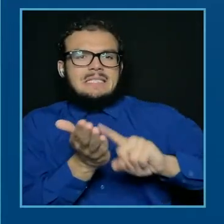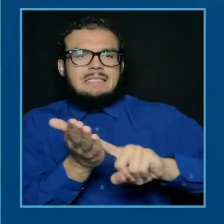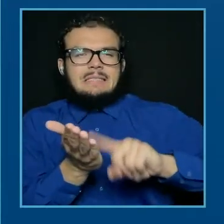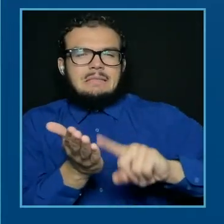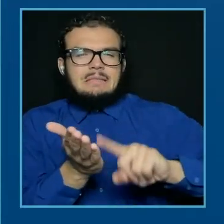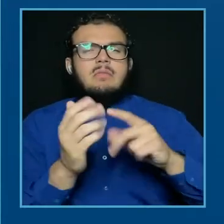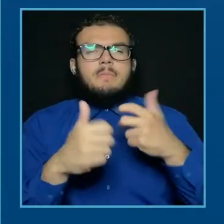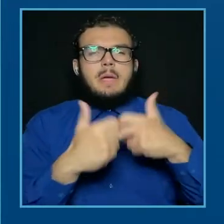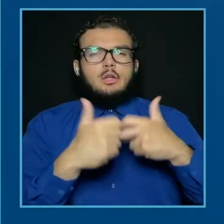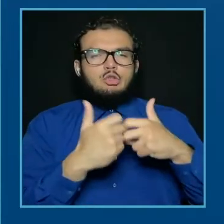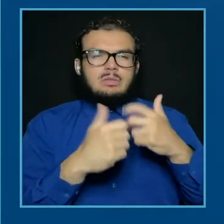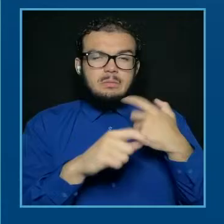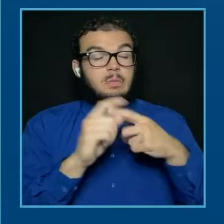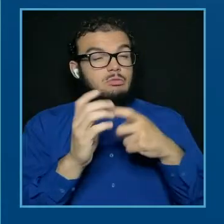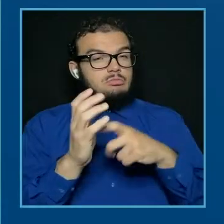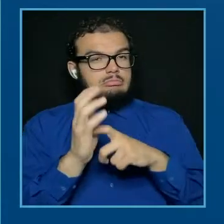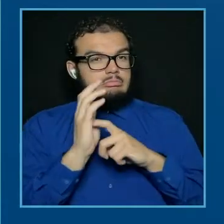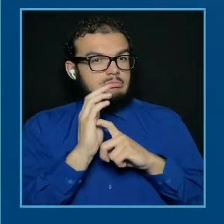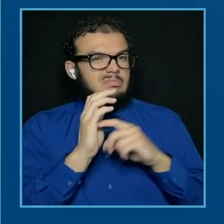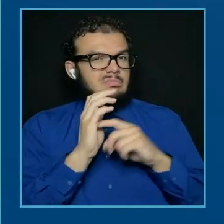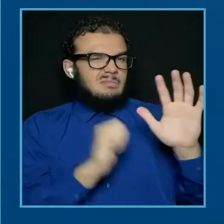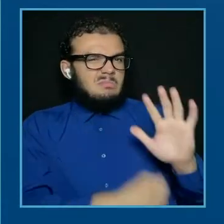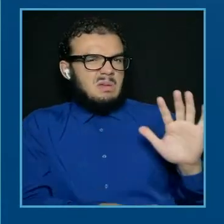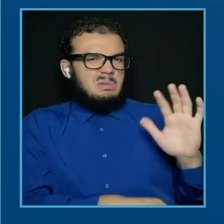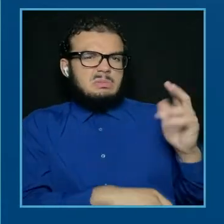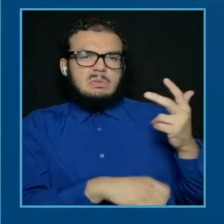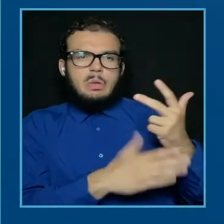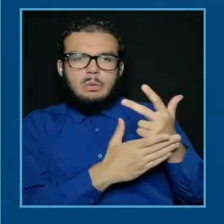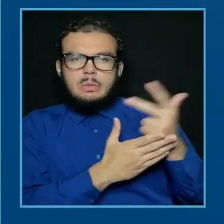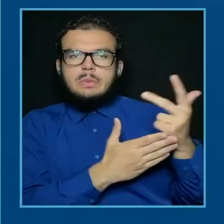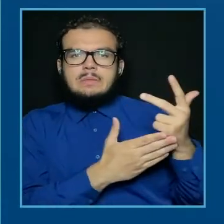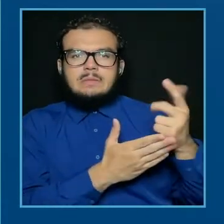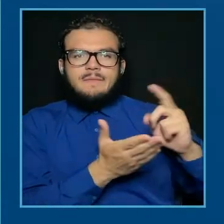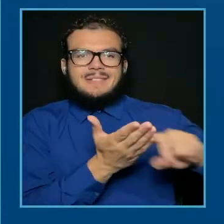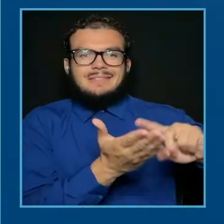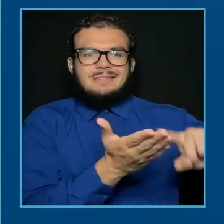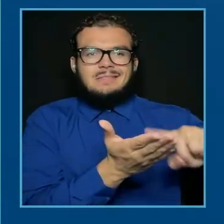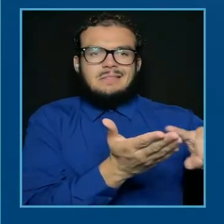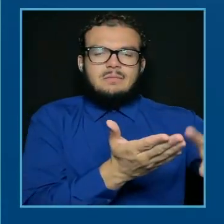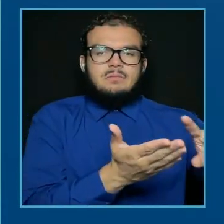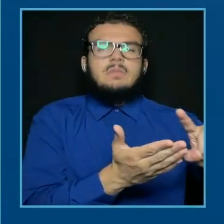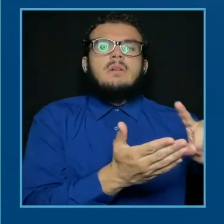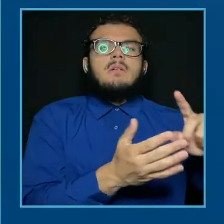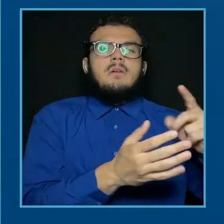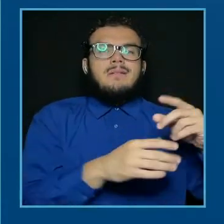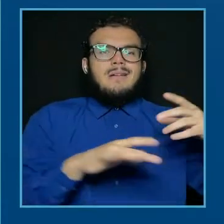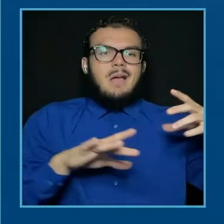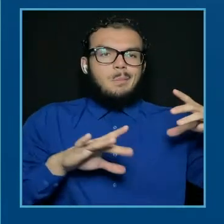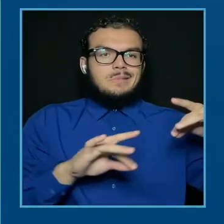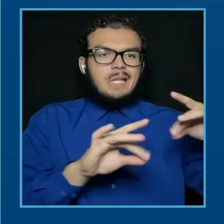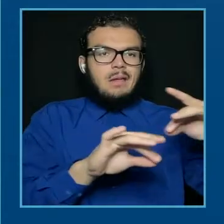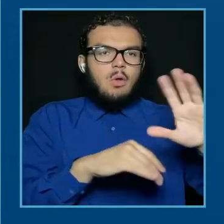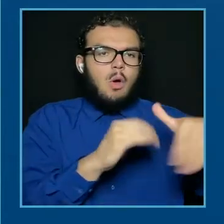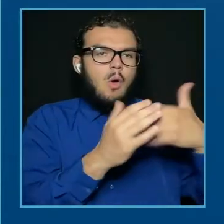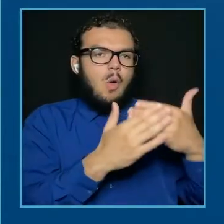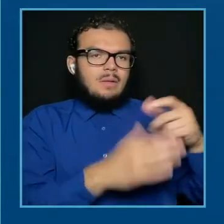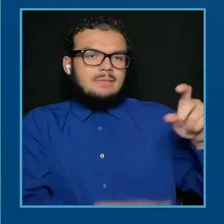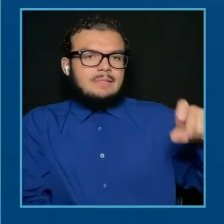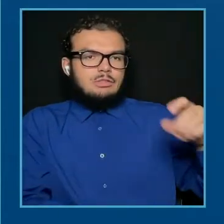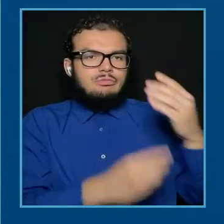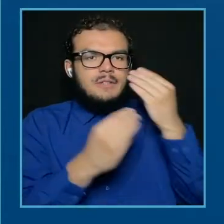take her a full 3 weeks in order to obtain all the necessary